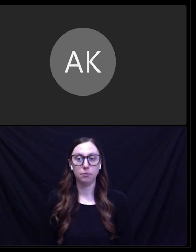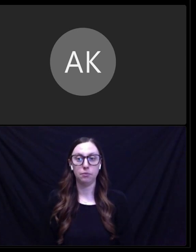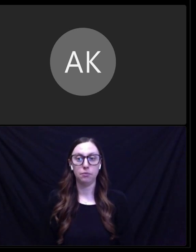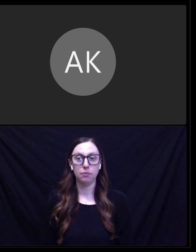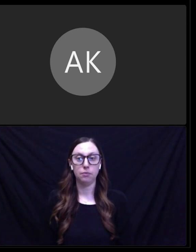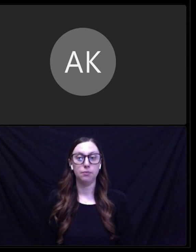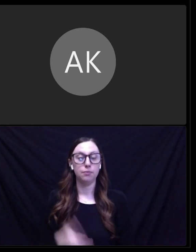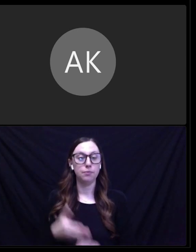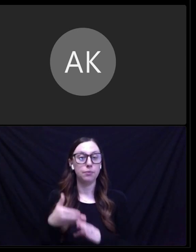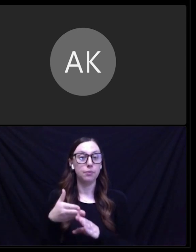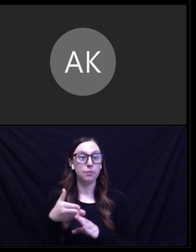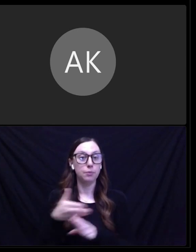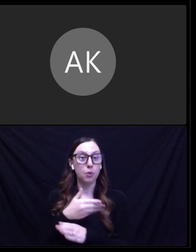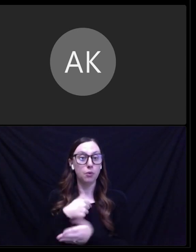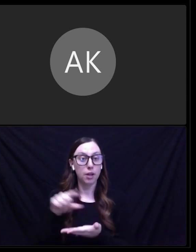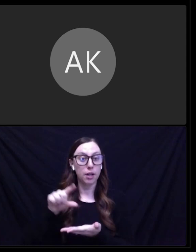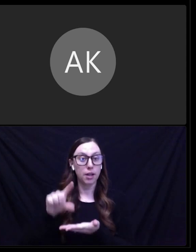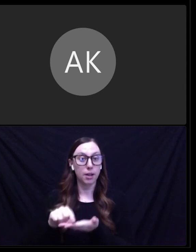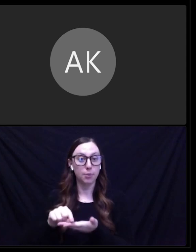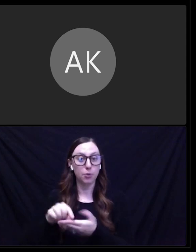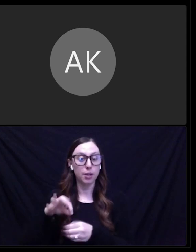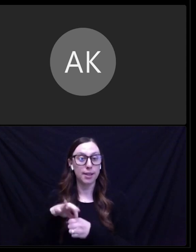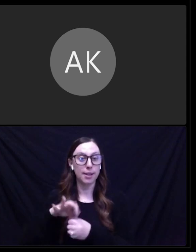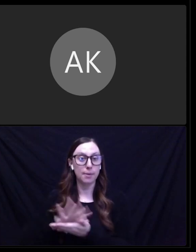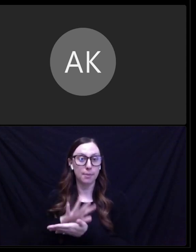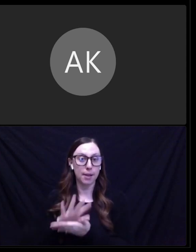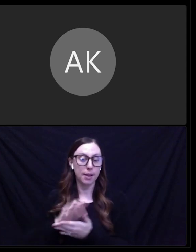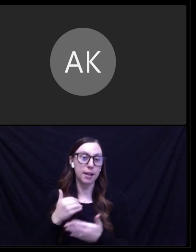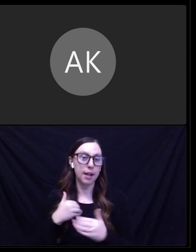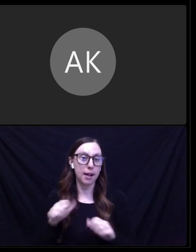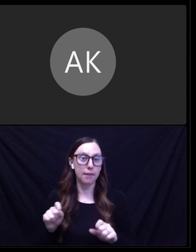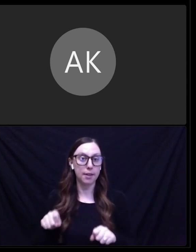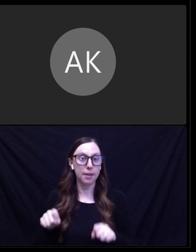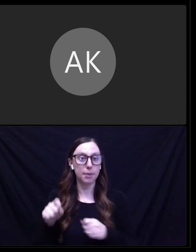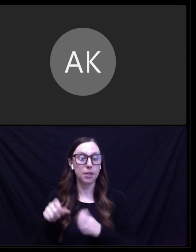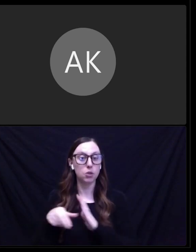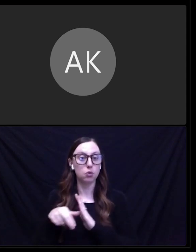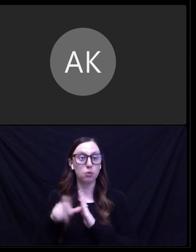Before I print my ballot, I have the option to review my ballot.